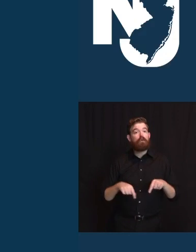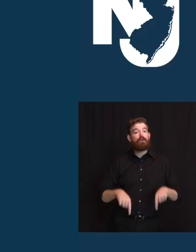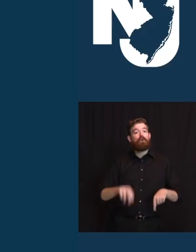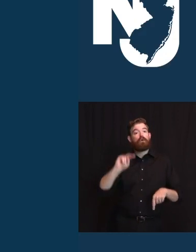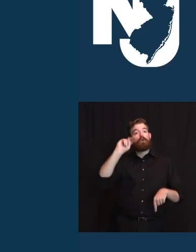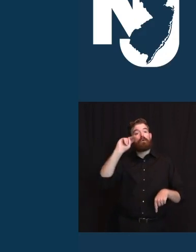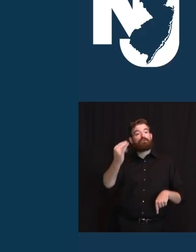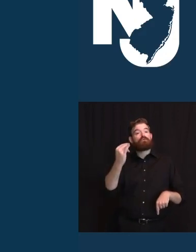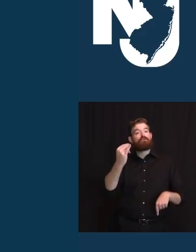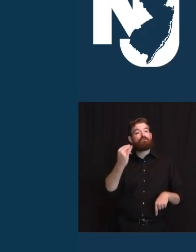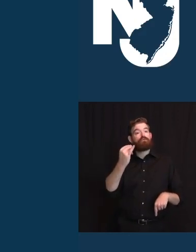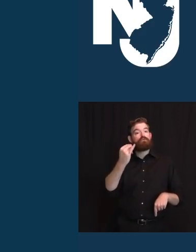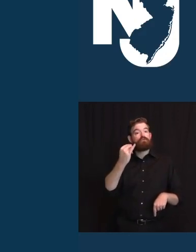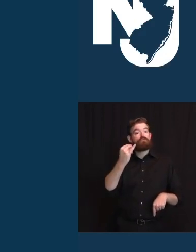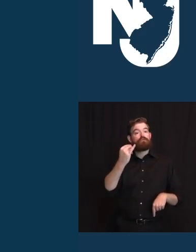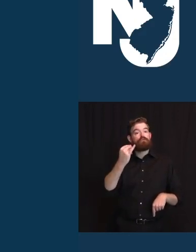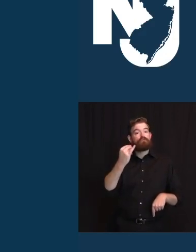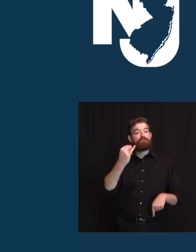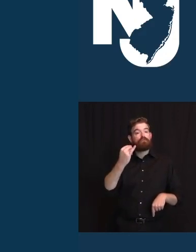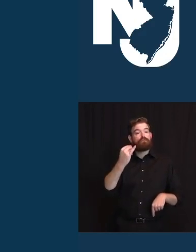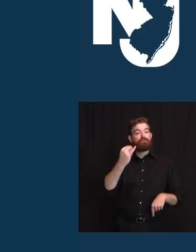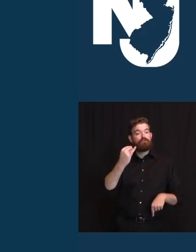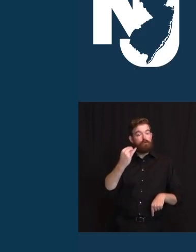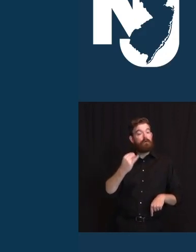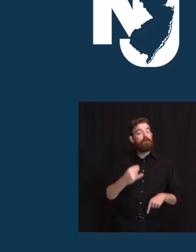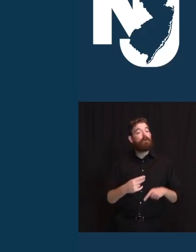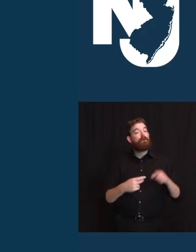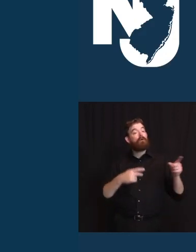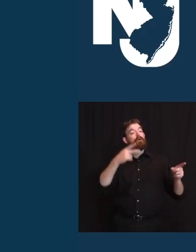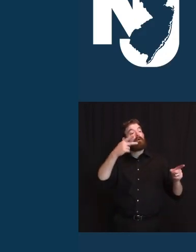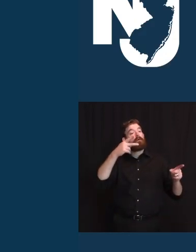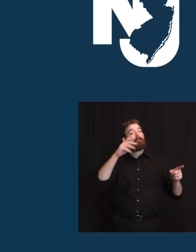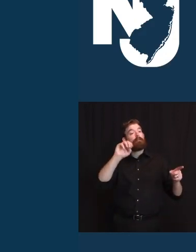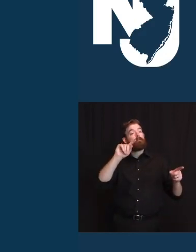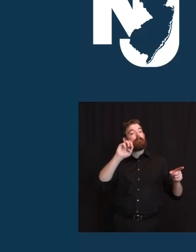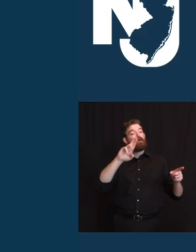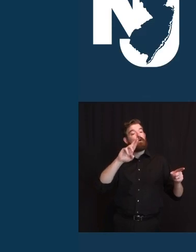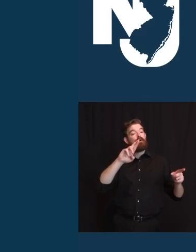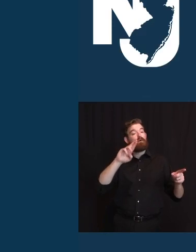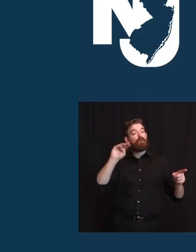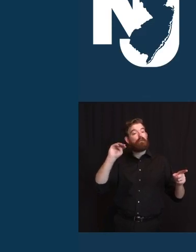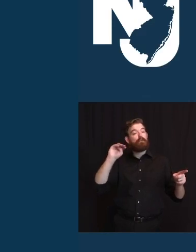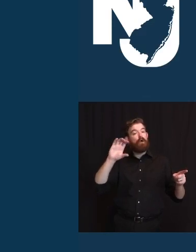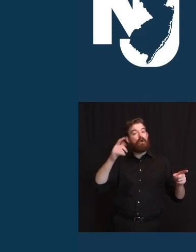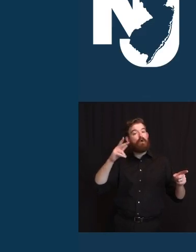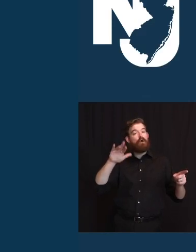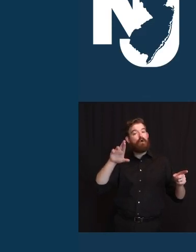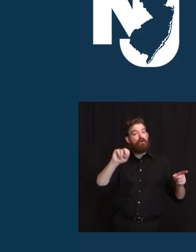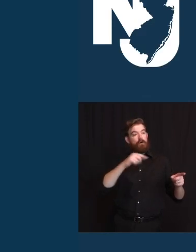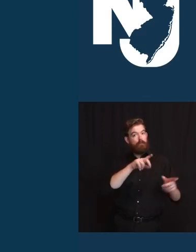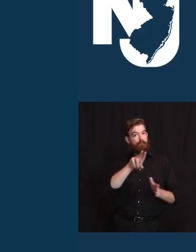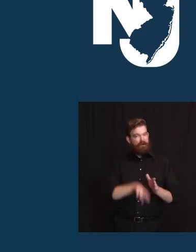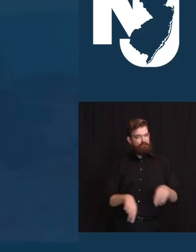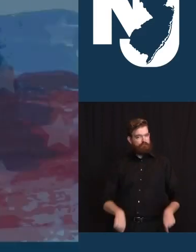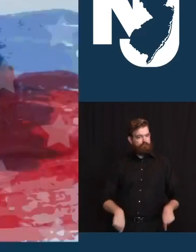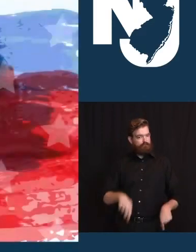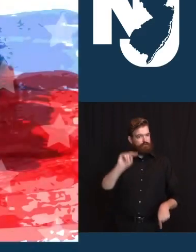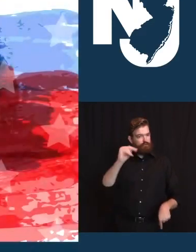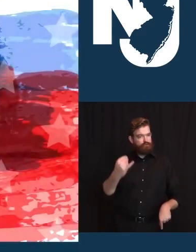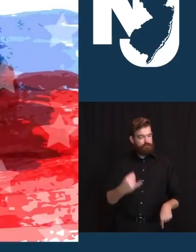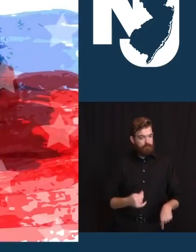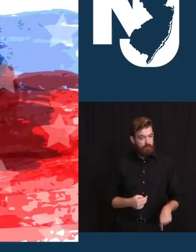of Rich Trumka, Peter McGuire, a founder of both the Carpenters and the father of Labor Day. So I